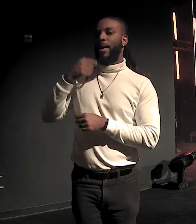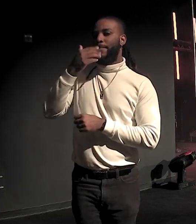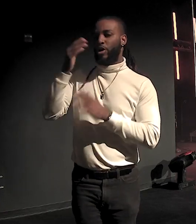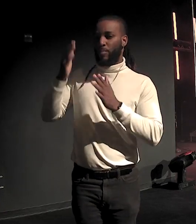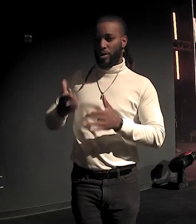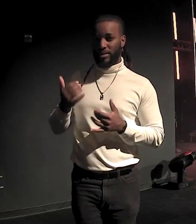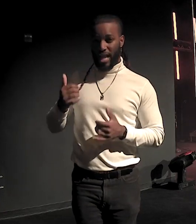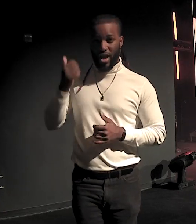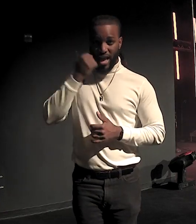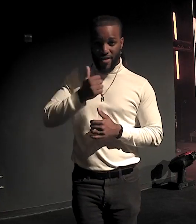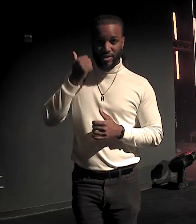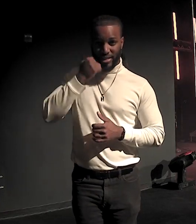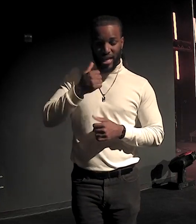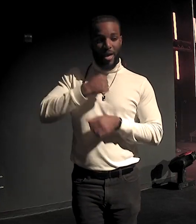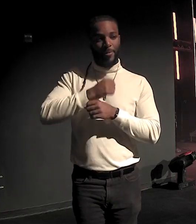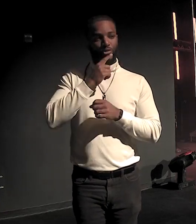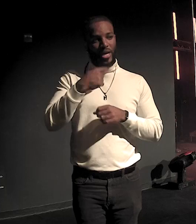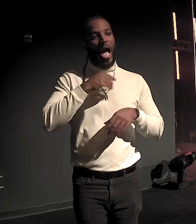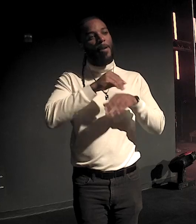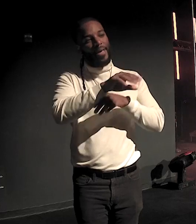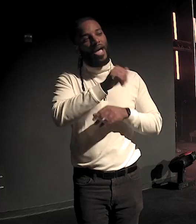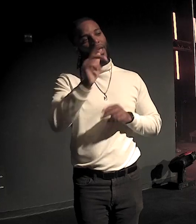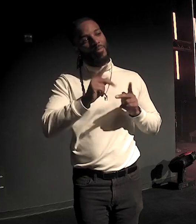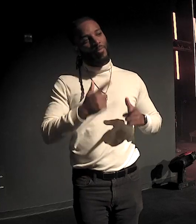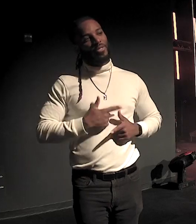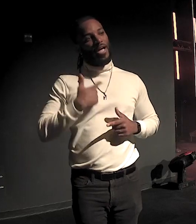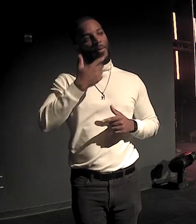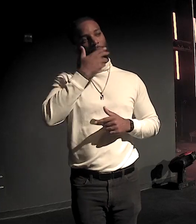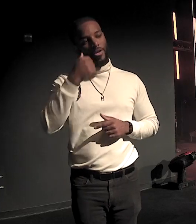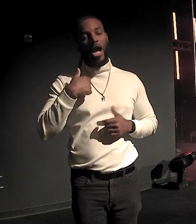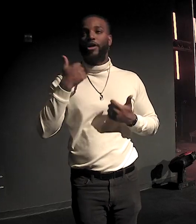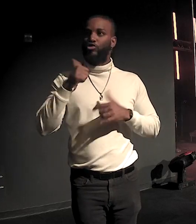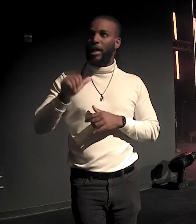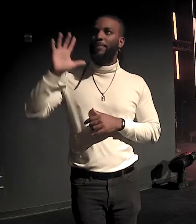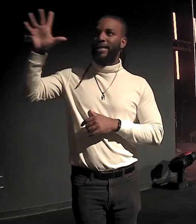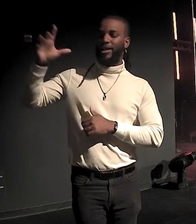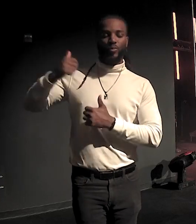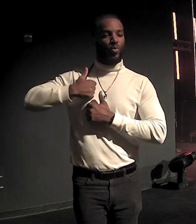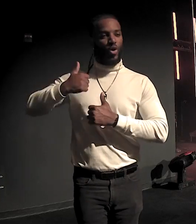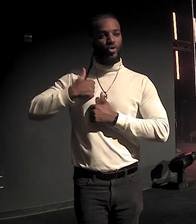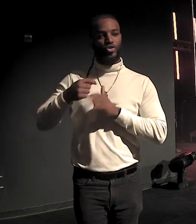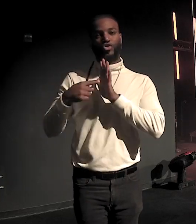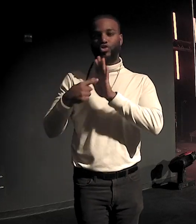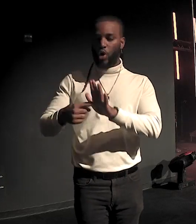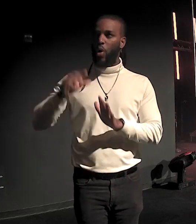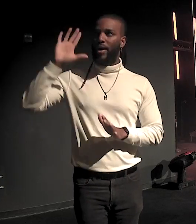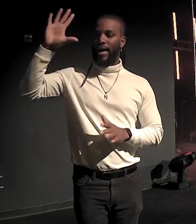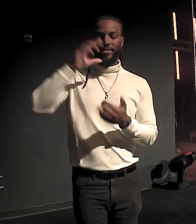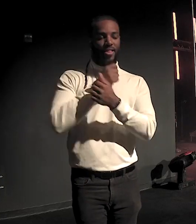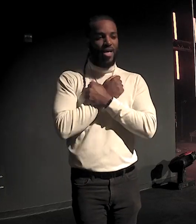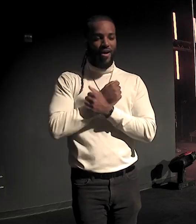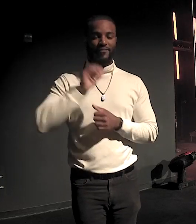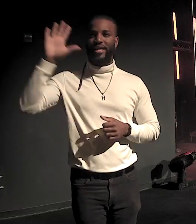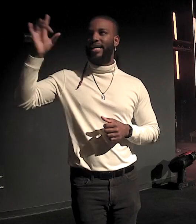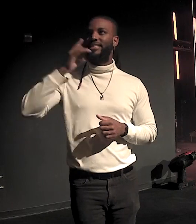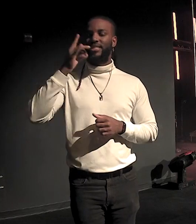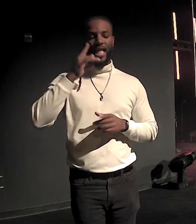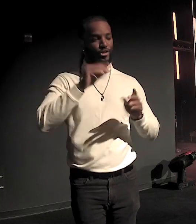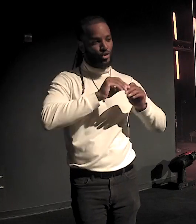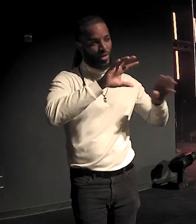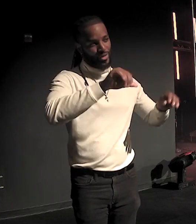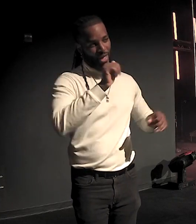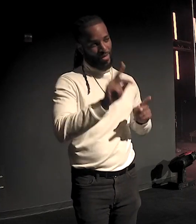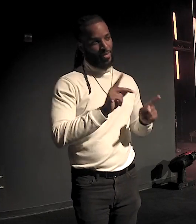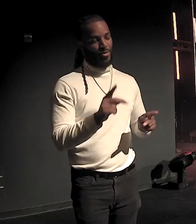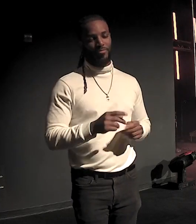day I make sure to make everyone else's lives better. So I try to be his warrior to show his love and his light.